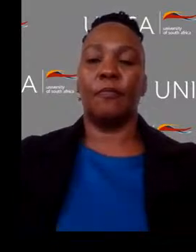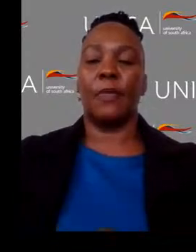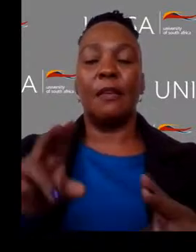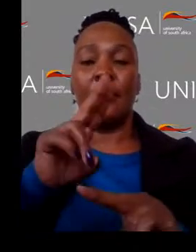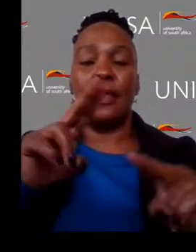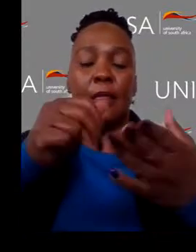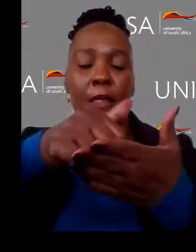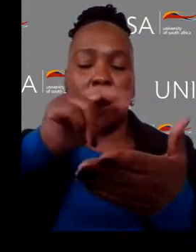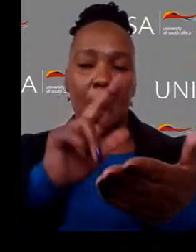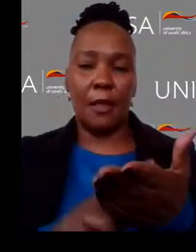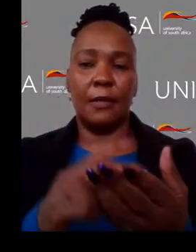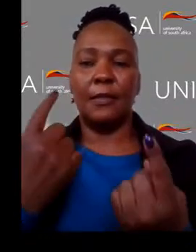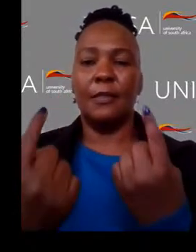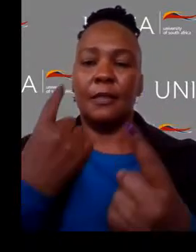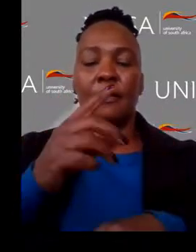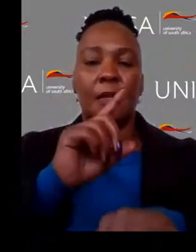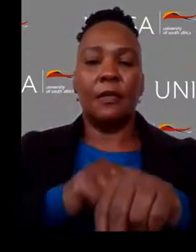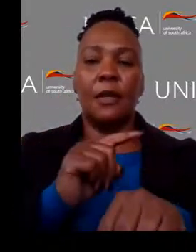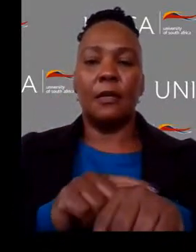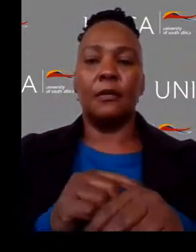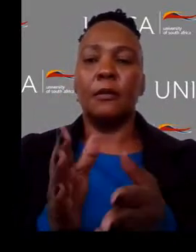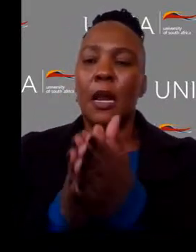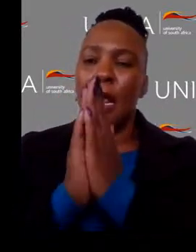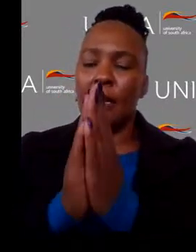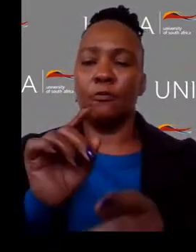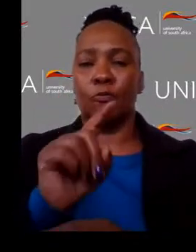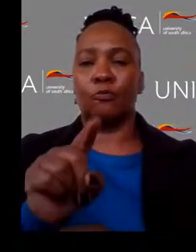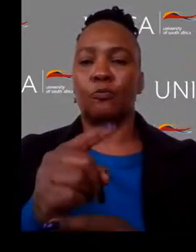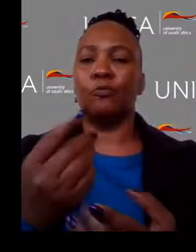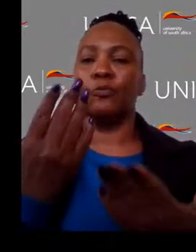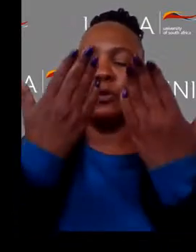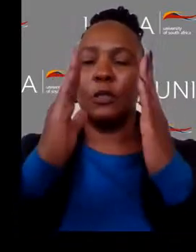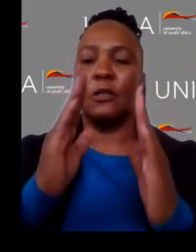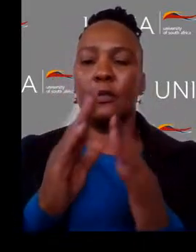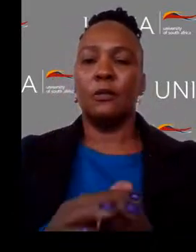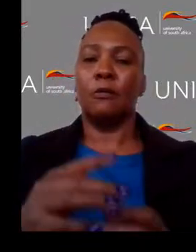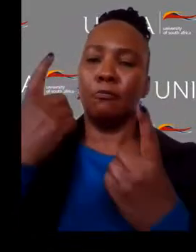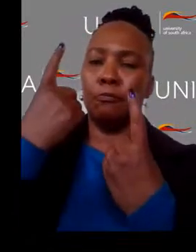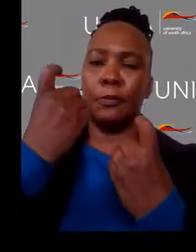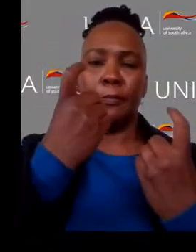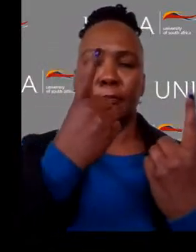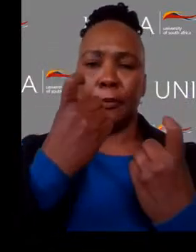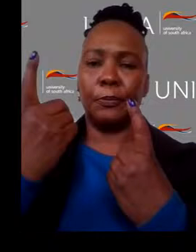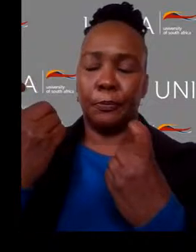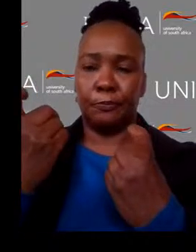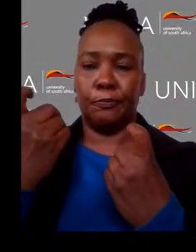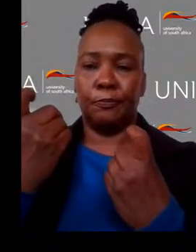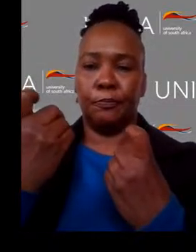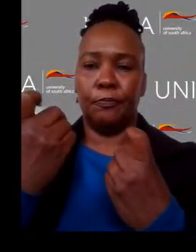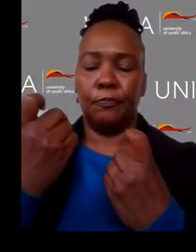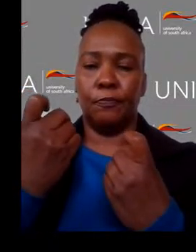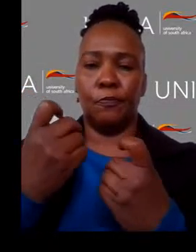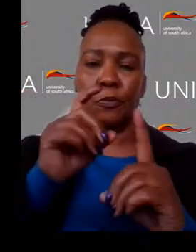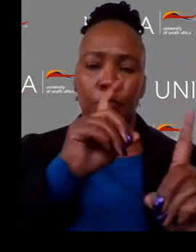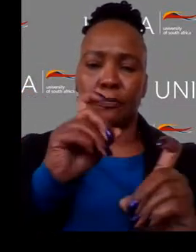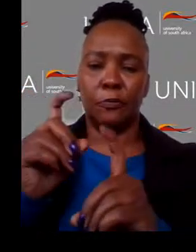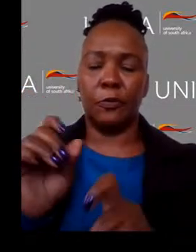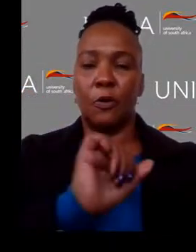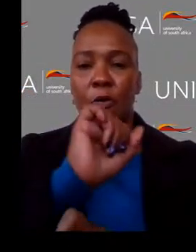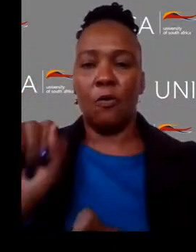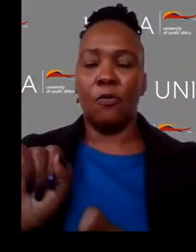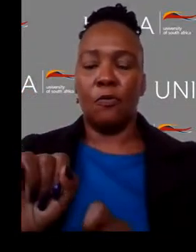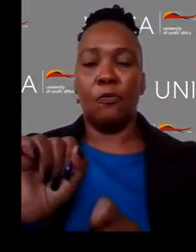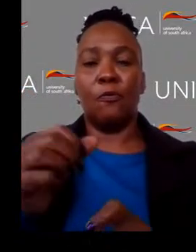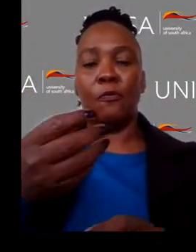app from time to time may require a student to take a selfie or take a picture of their